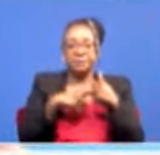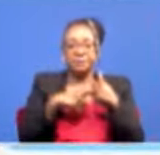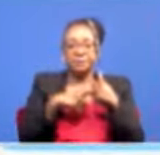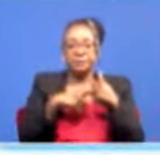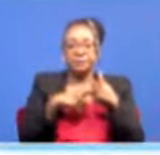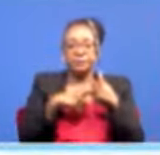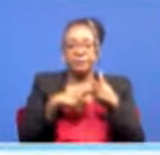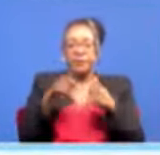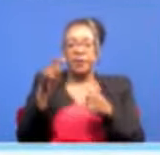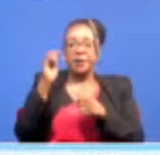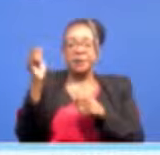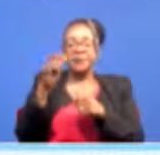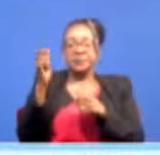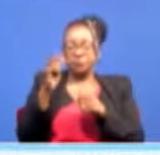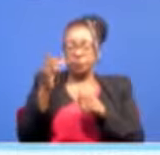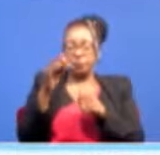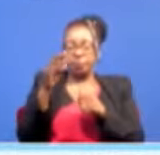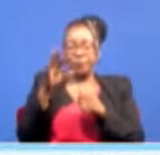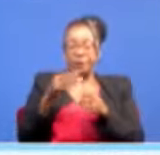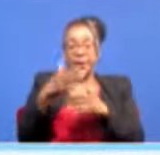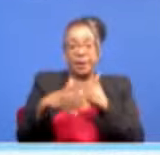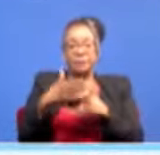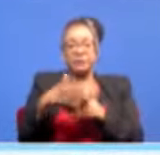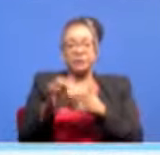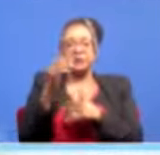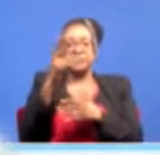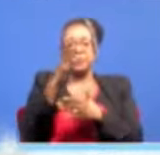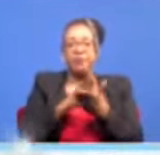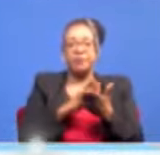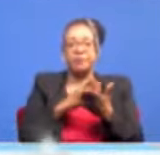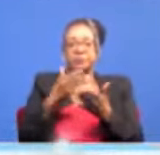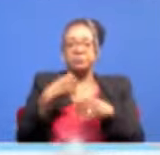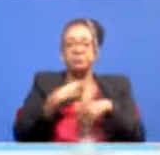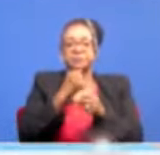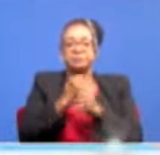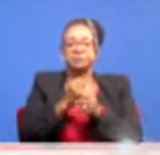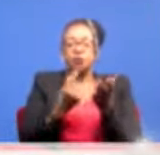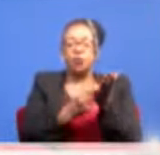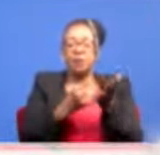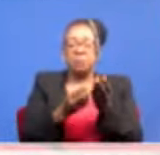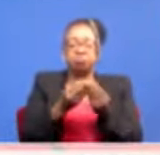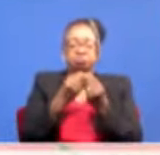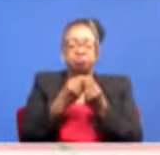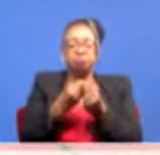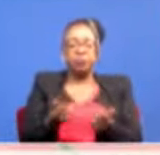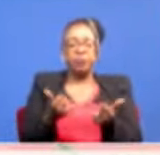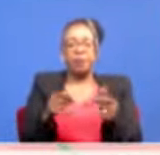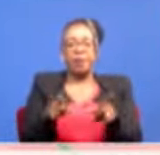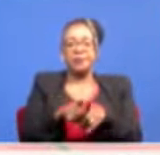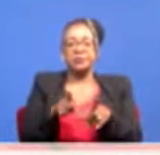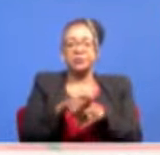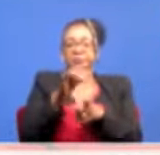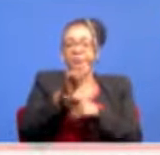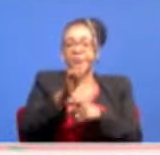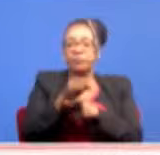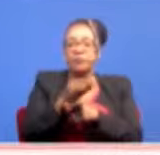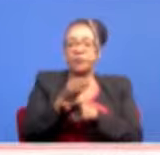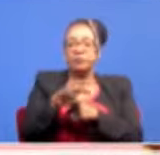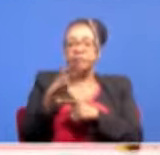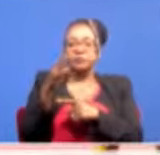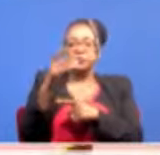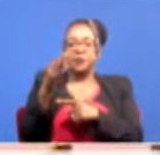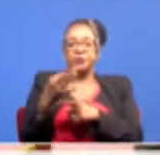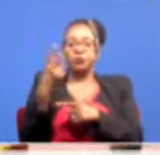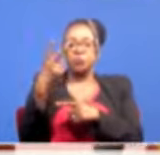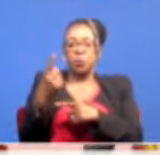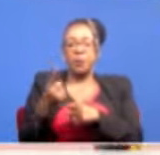to be too good for their neighbors in the second half, taking the game beyond Uganda's reach as they doubled their opponent's points, tally leading 43-21